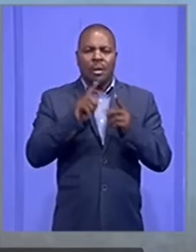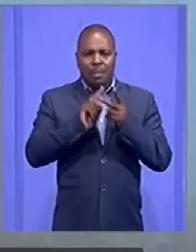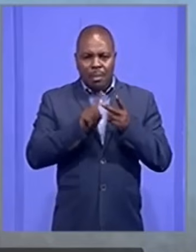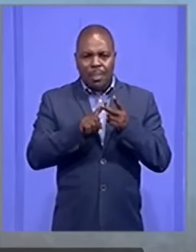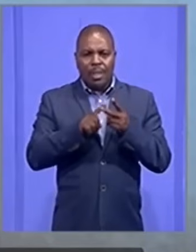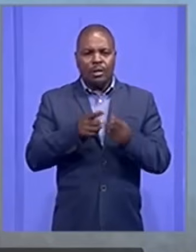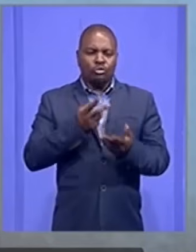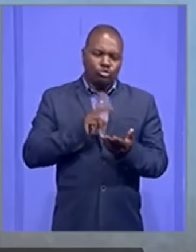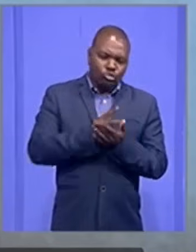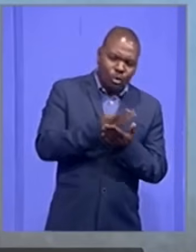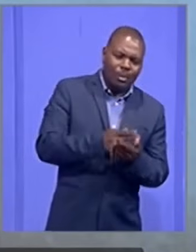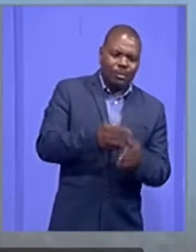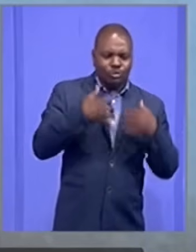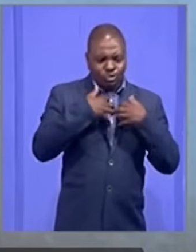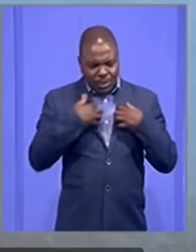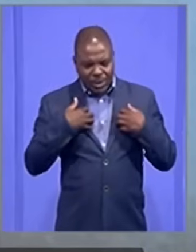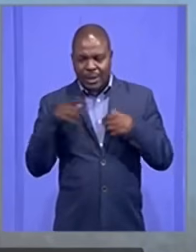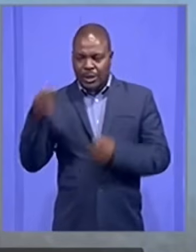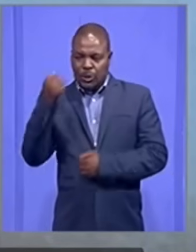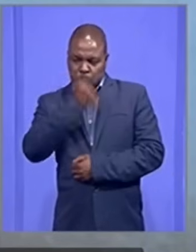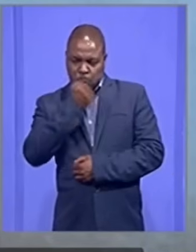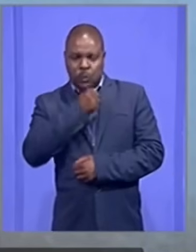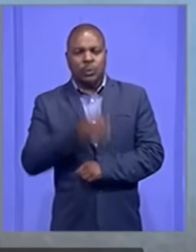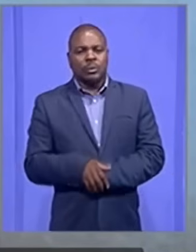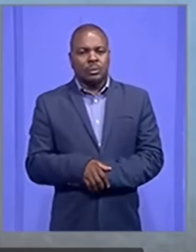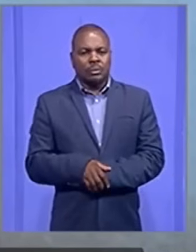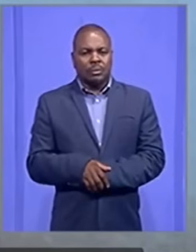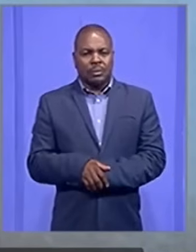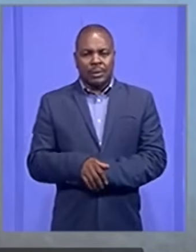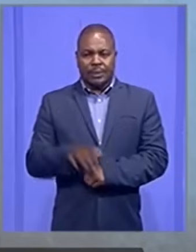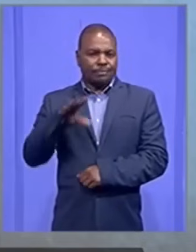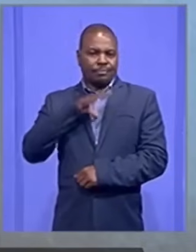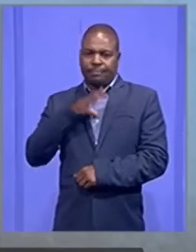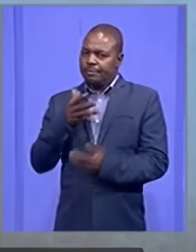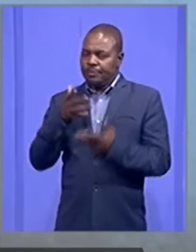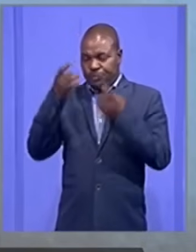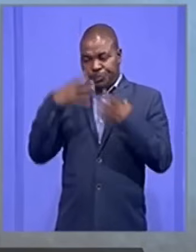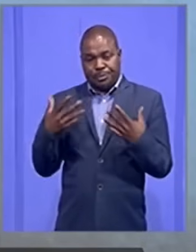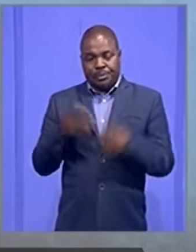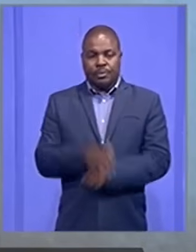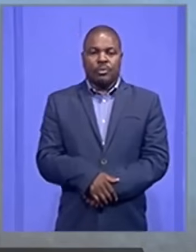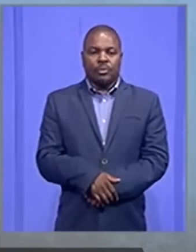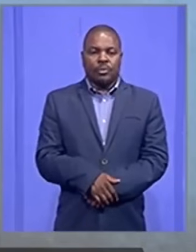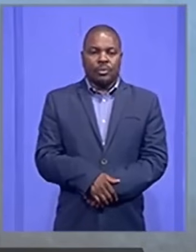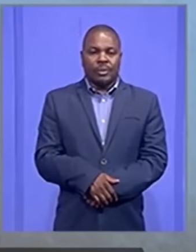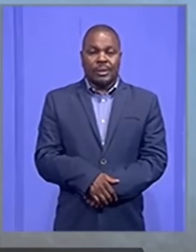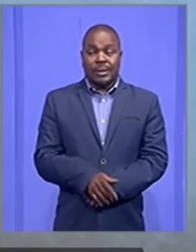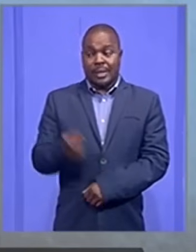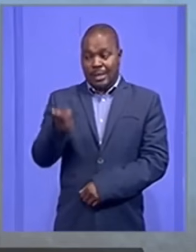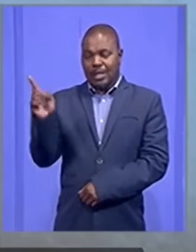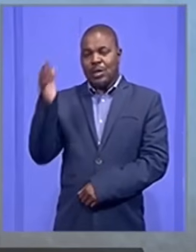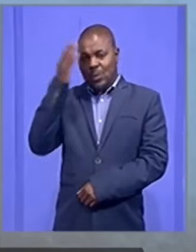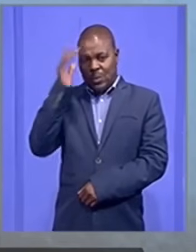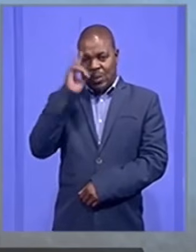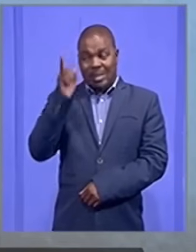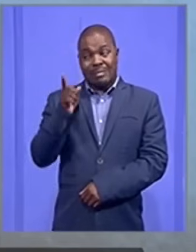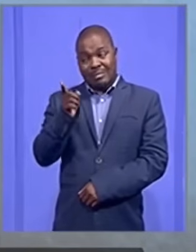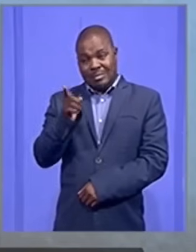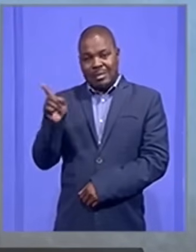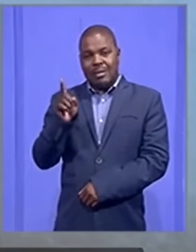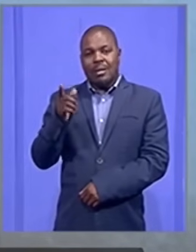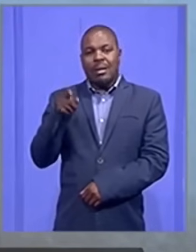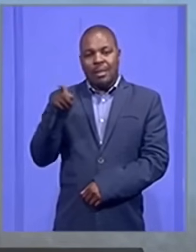the stress that we went through. That's all they told us. They know that they are the one